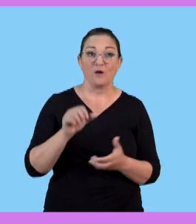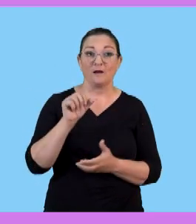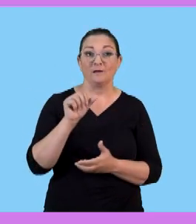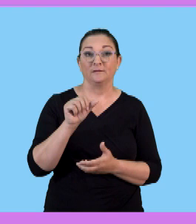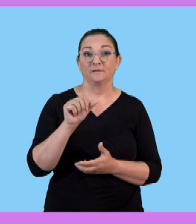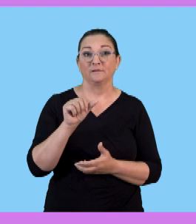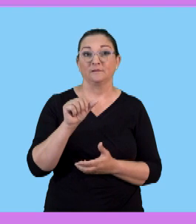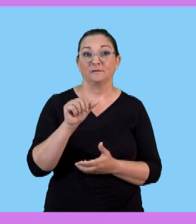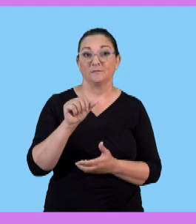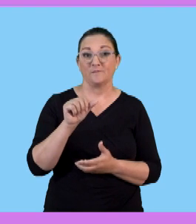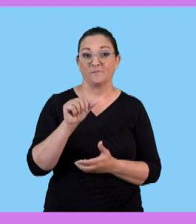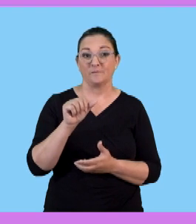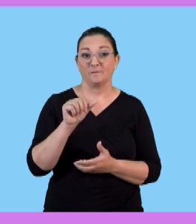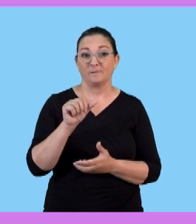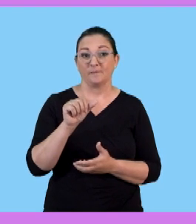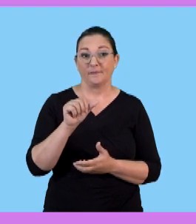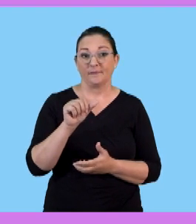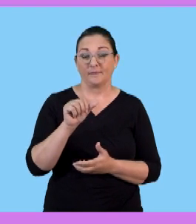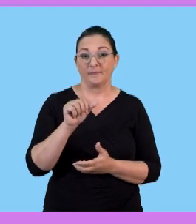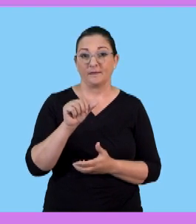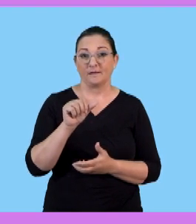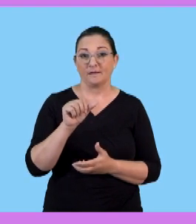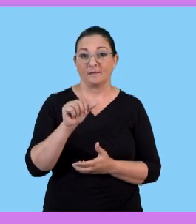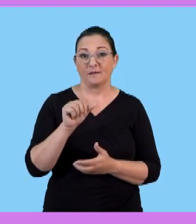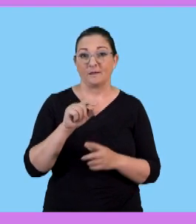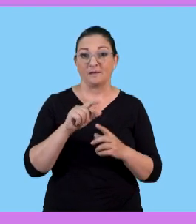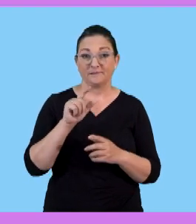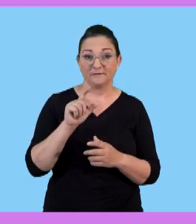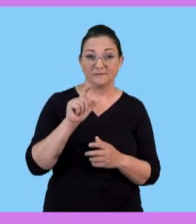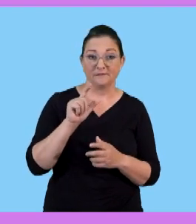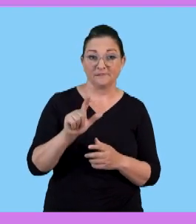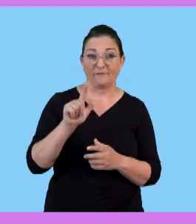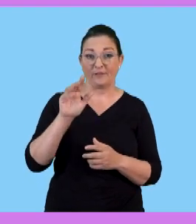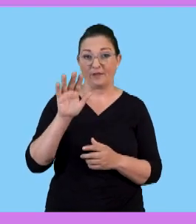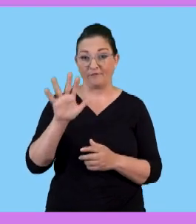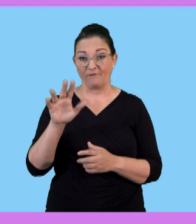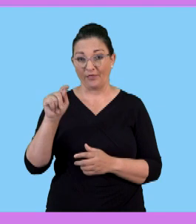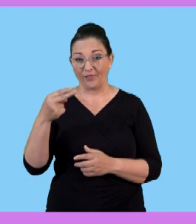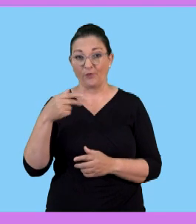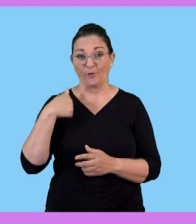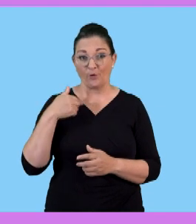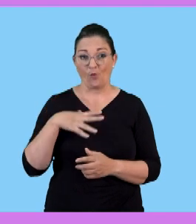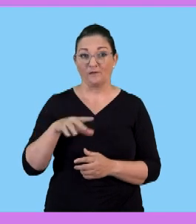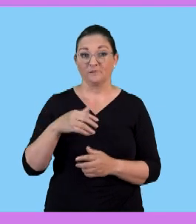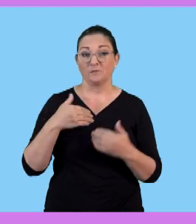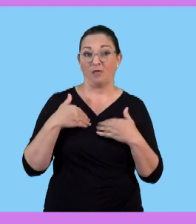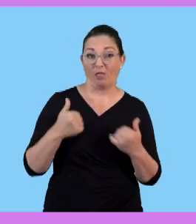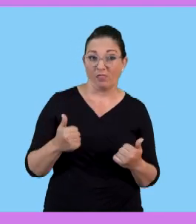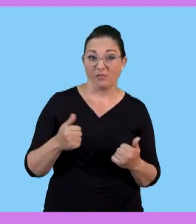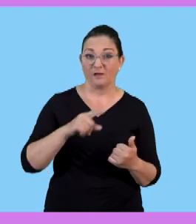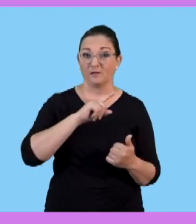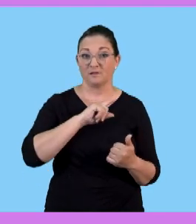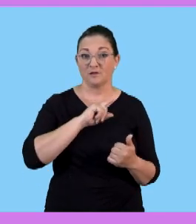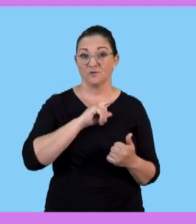73 kilograms. In order for her to be considered as healthy, right, on the 75th percentile, this is what she must